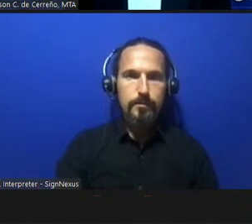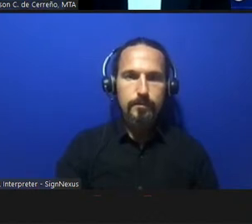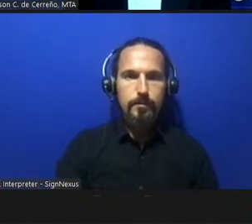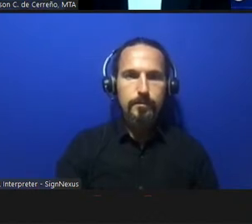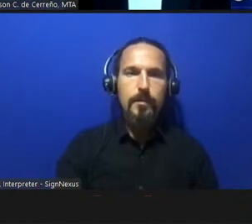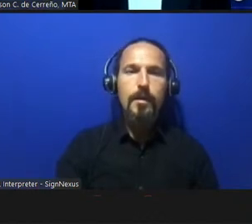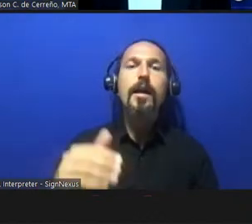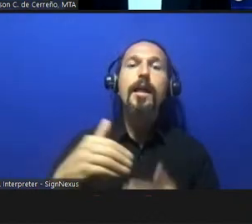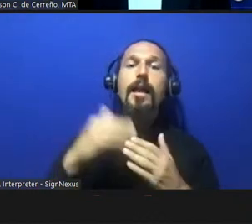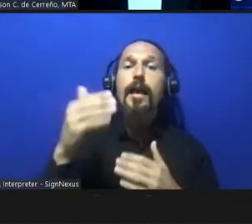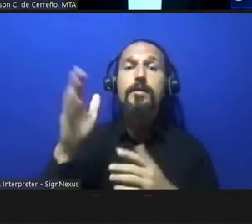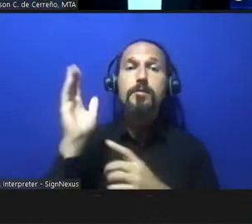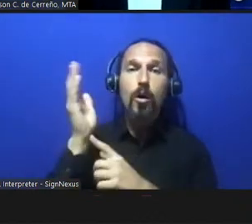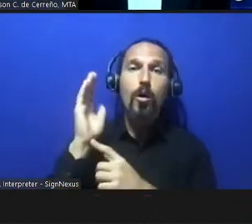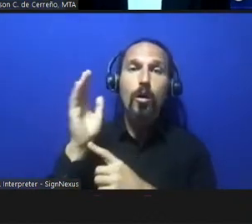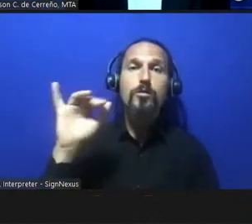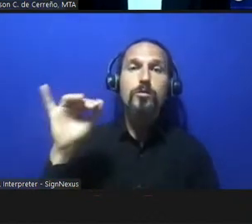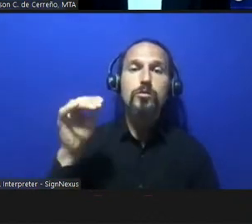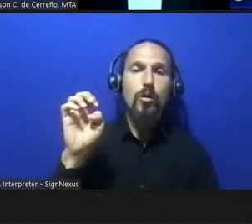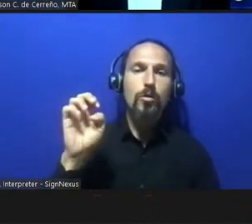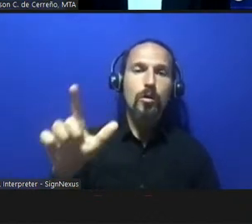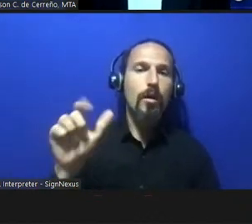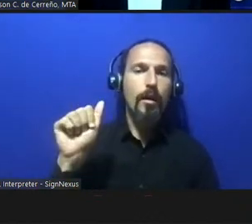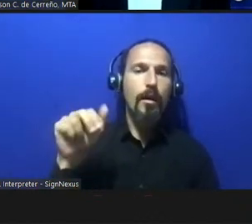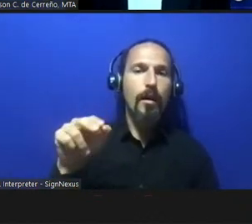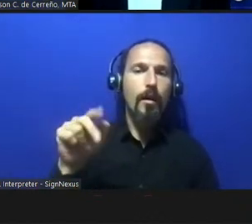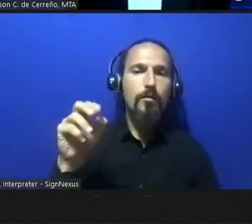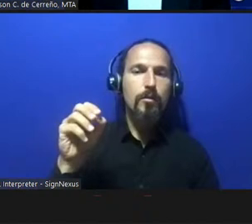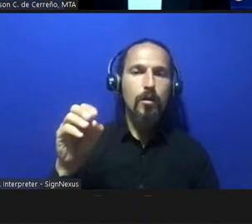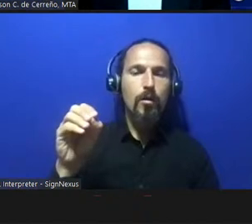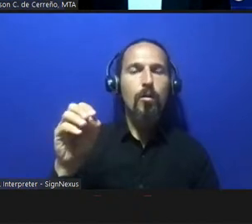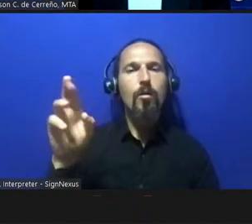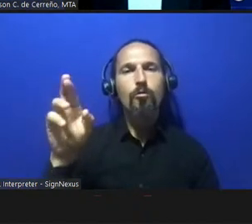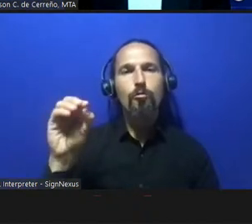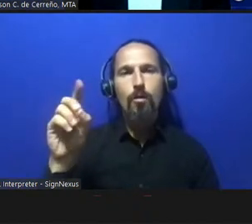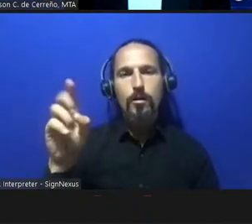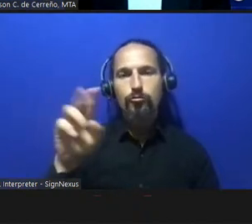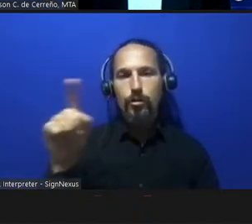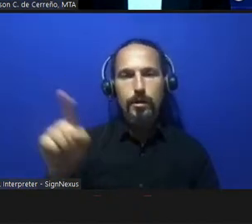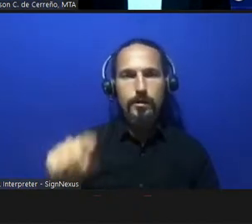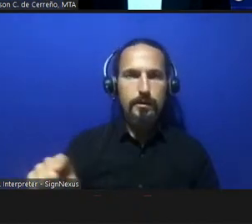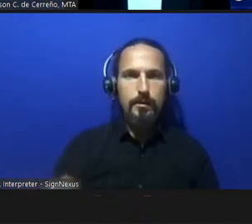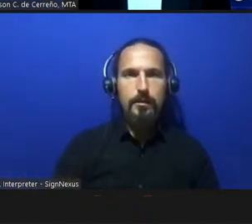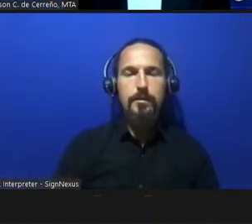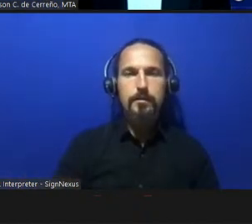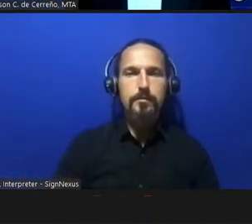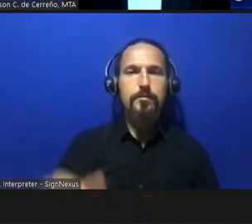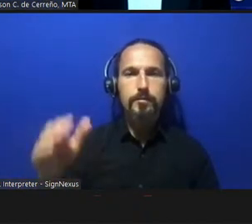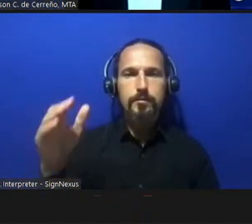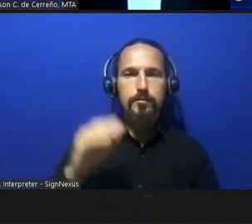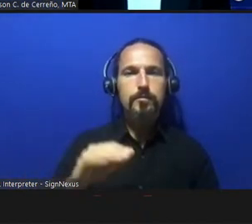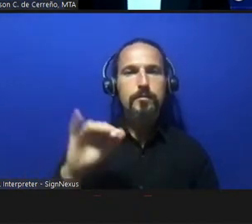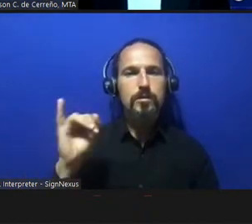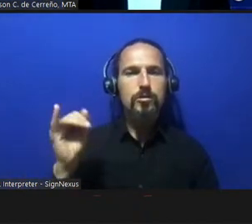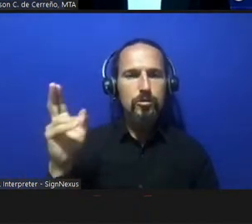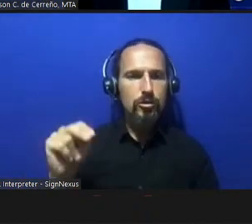our next speaker is joel antonio cespedes rodriguez followed by john lindenbaum